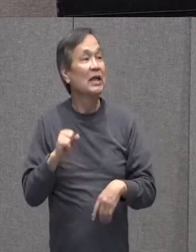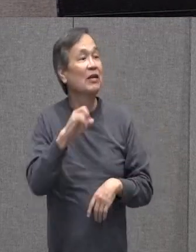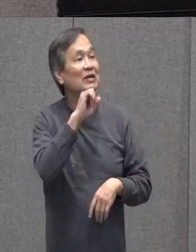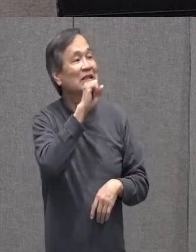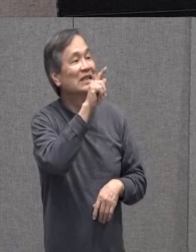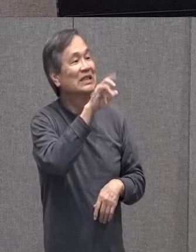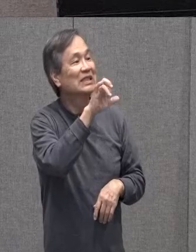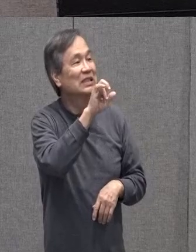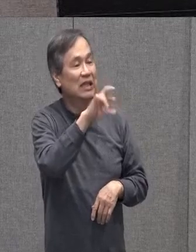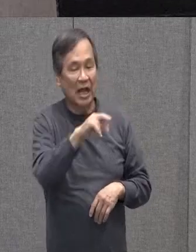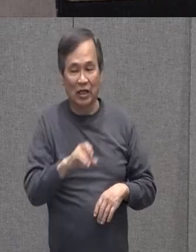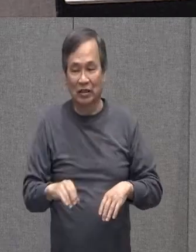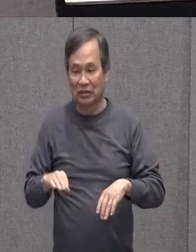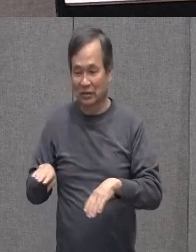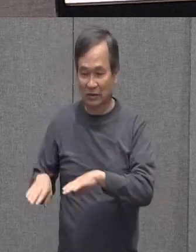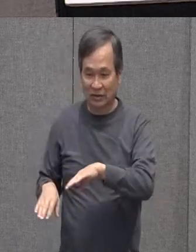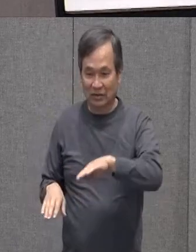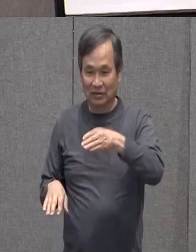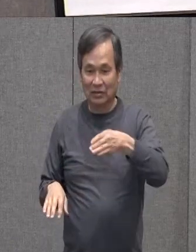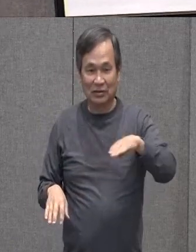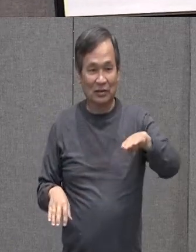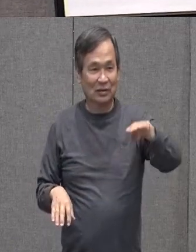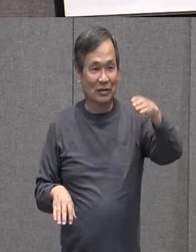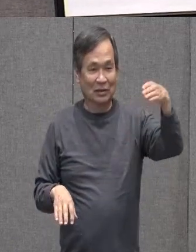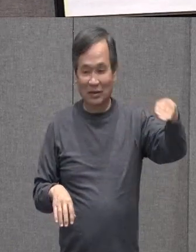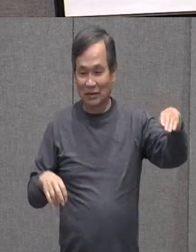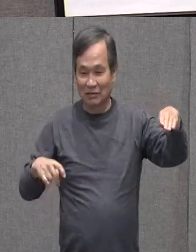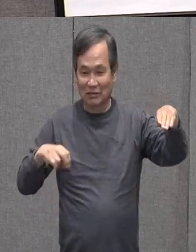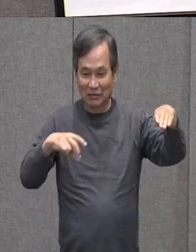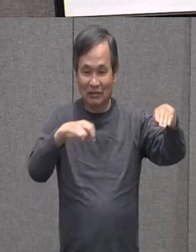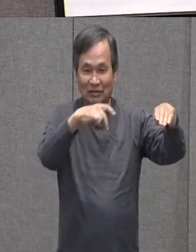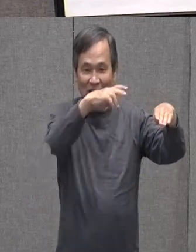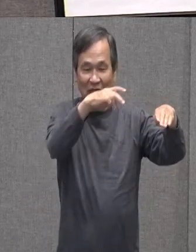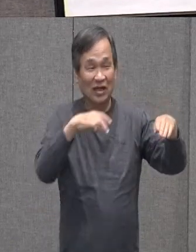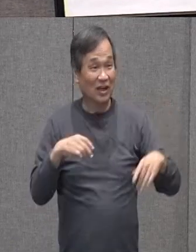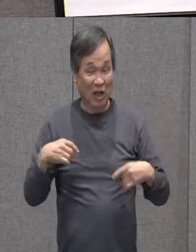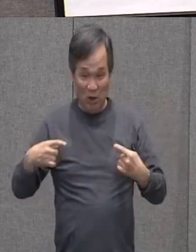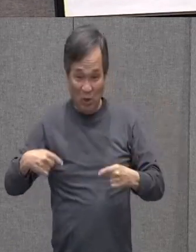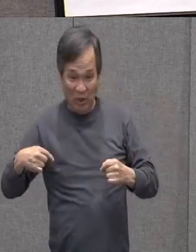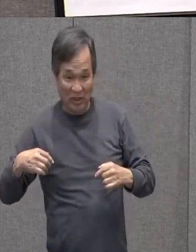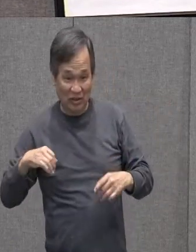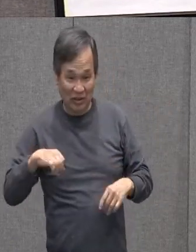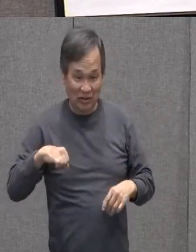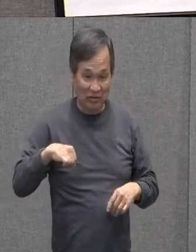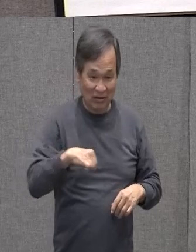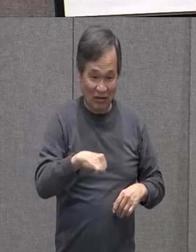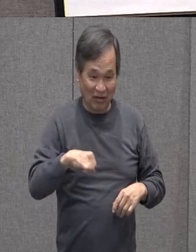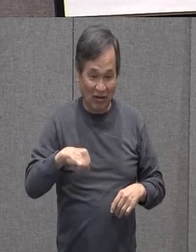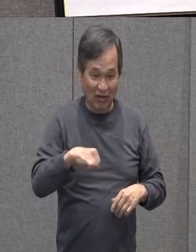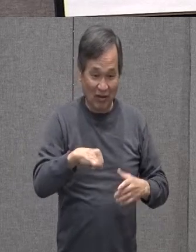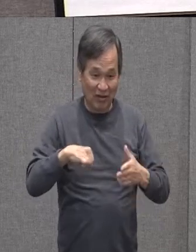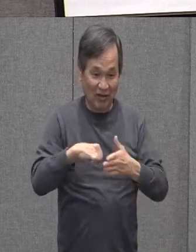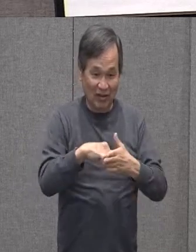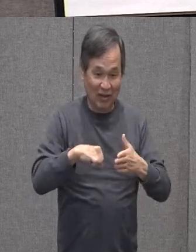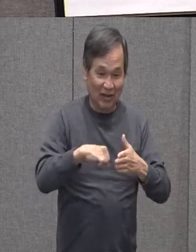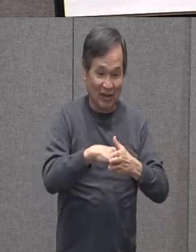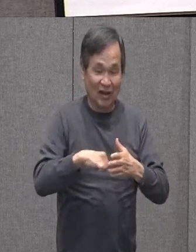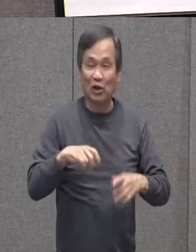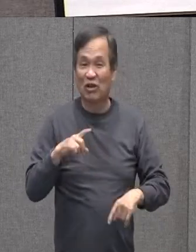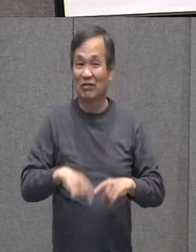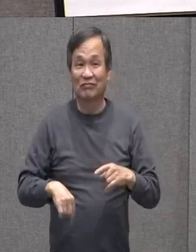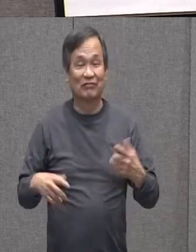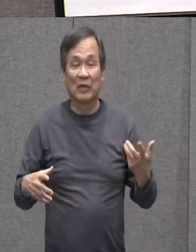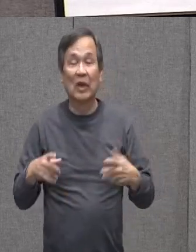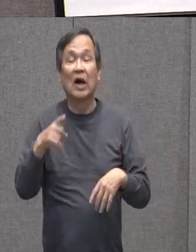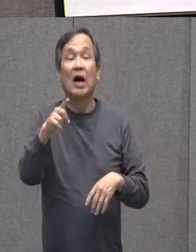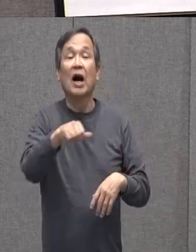upstairs. Something that a wheeled robot would have problems going up a flight of stairs. I'd really like to see that, yeah. The other parts of Spot that I'd like for us to